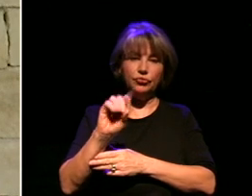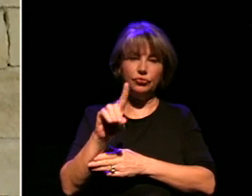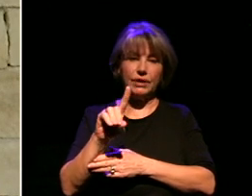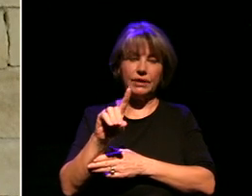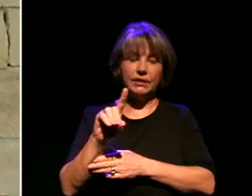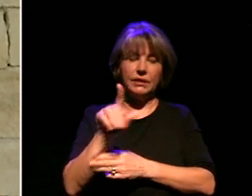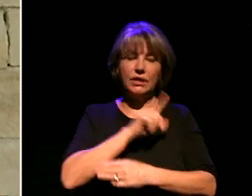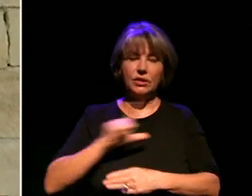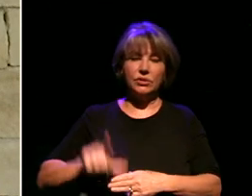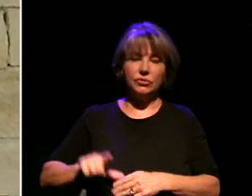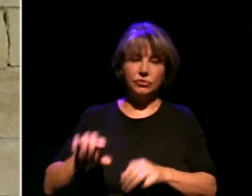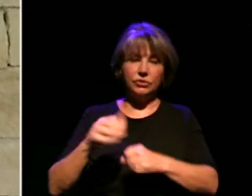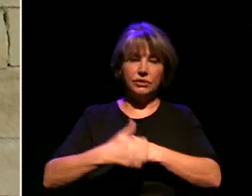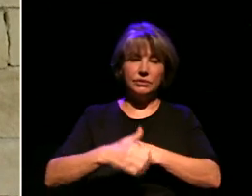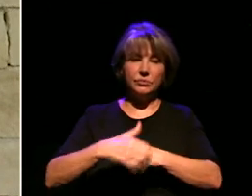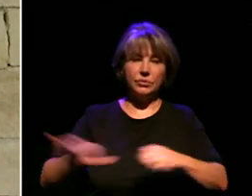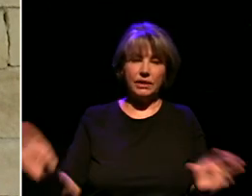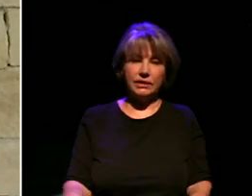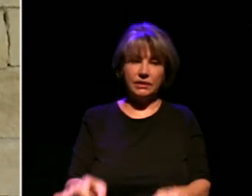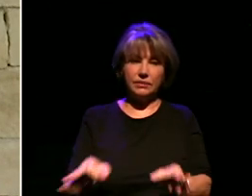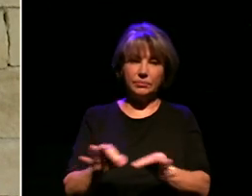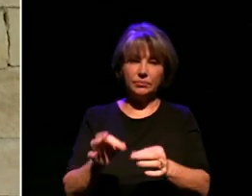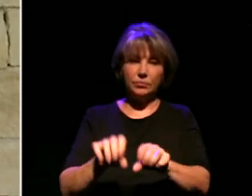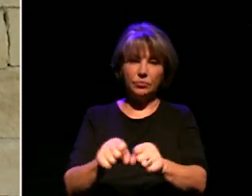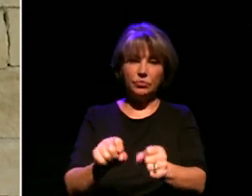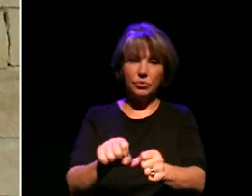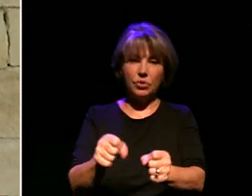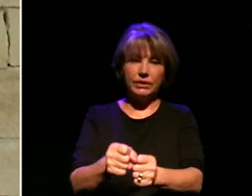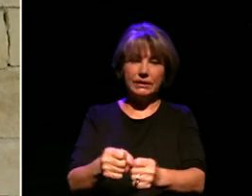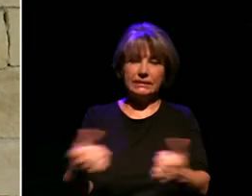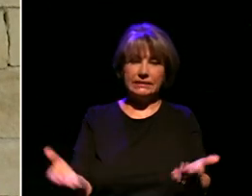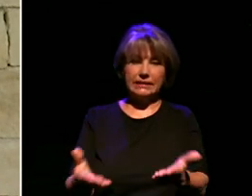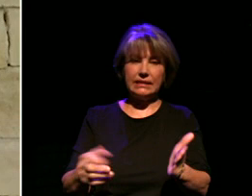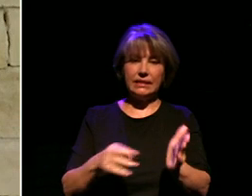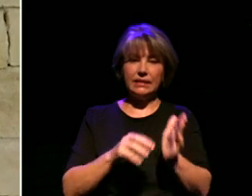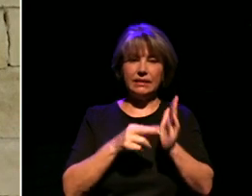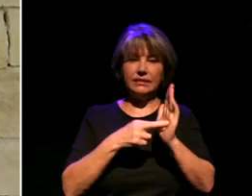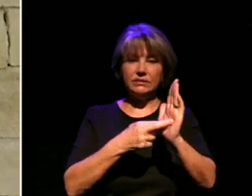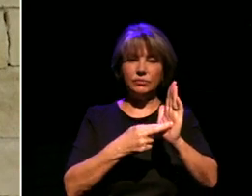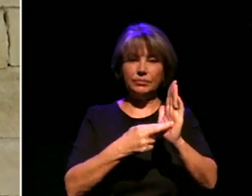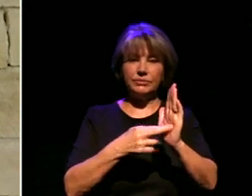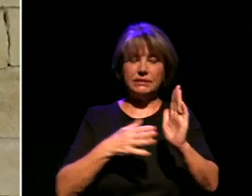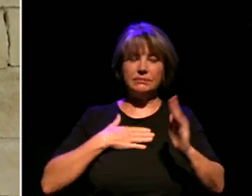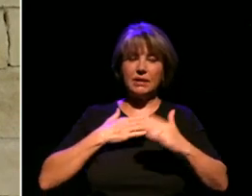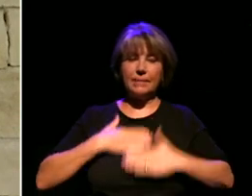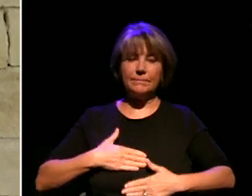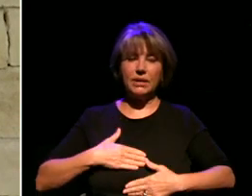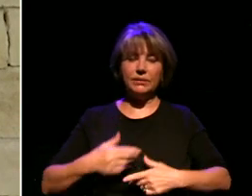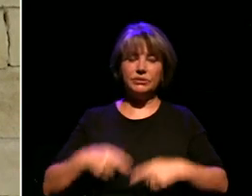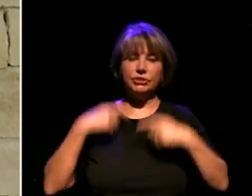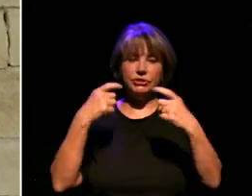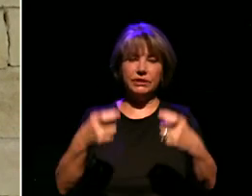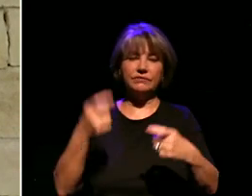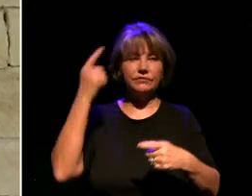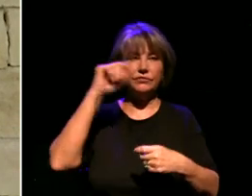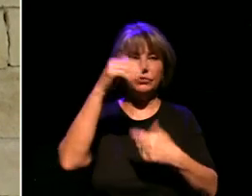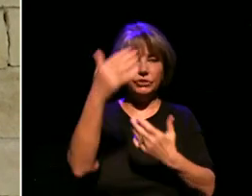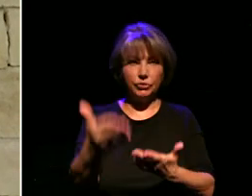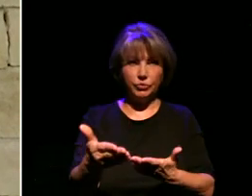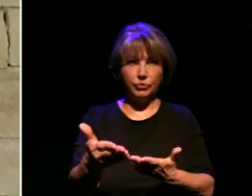and He broke it into pieces. And He said, "This is my body, which is given for you.